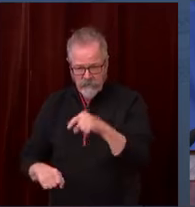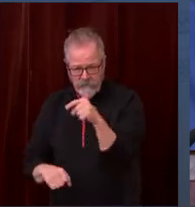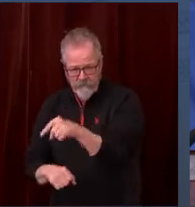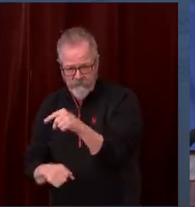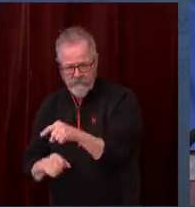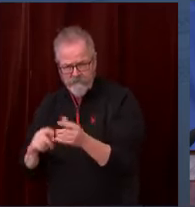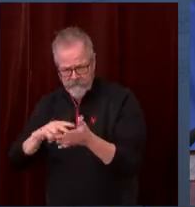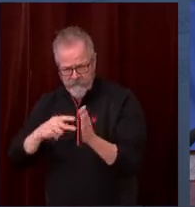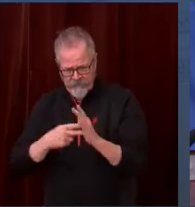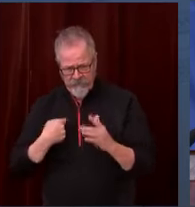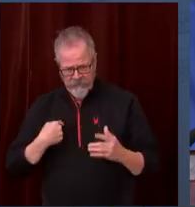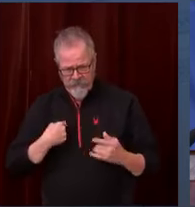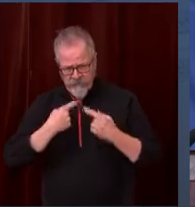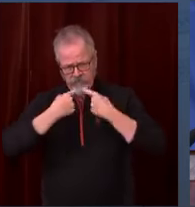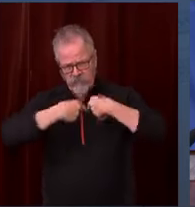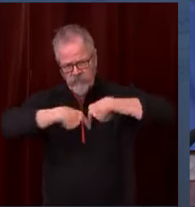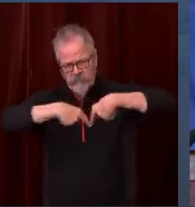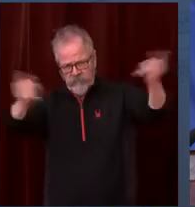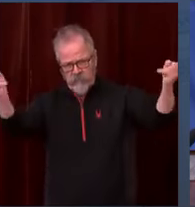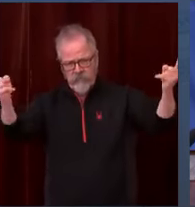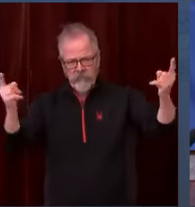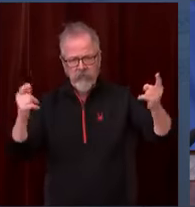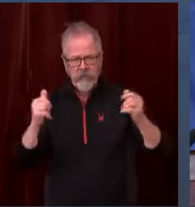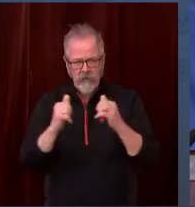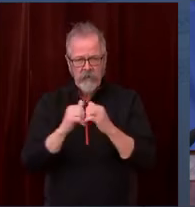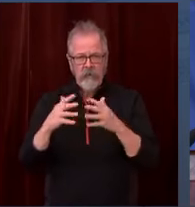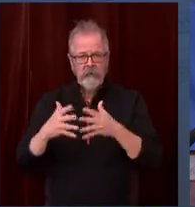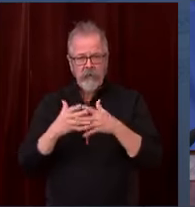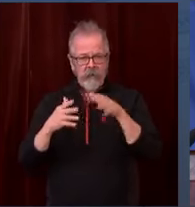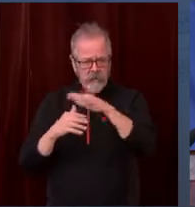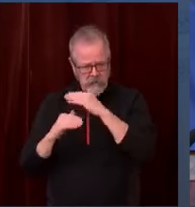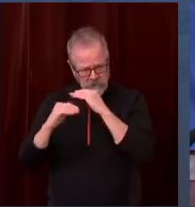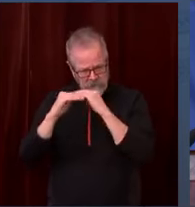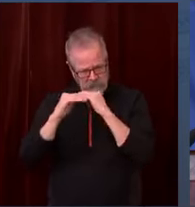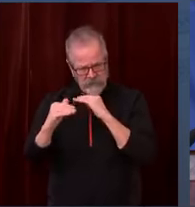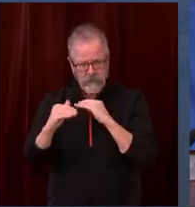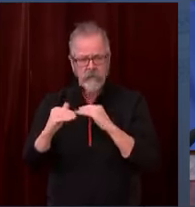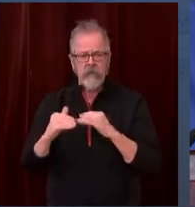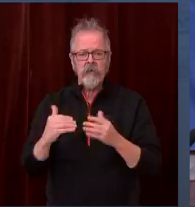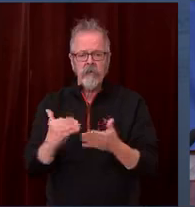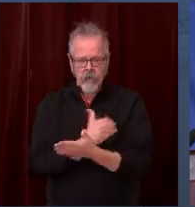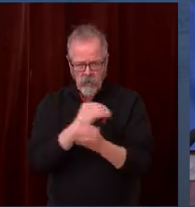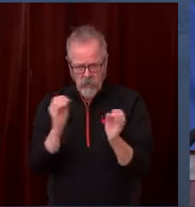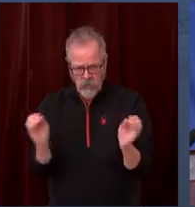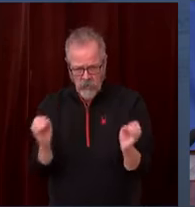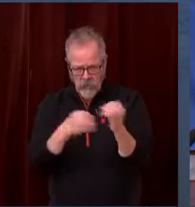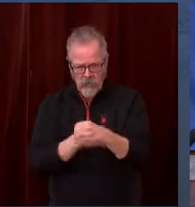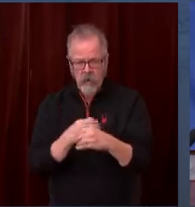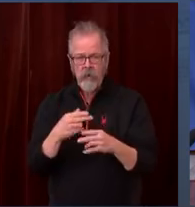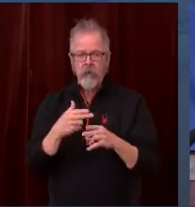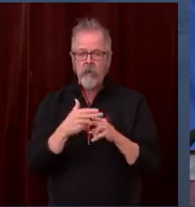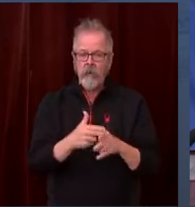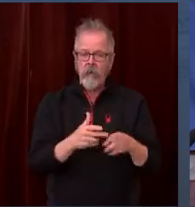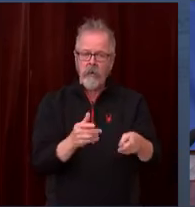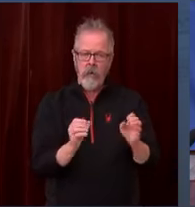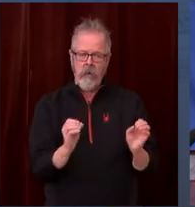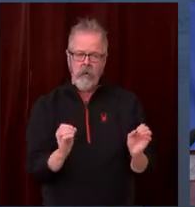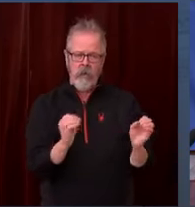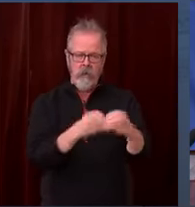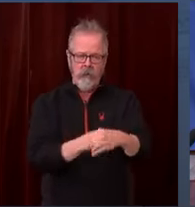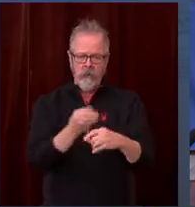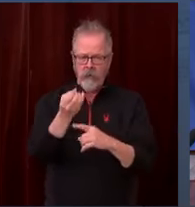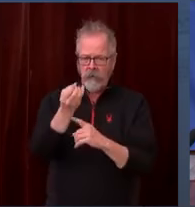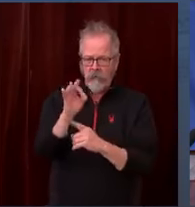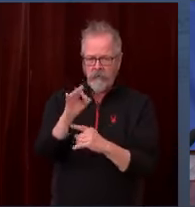that investigations of police use of force and prosecutions are conducted fairly, transparently, thoroughly, and through